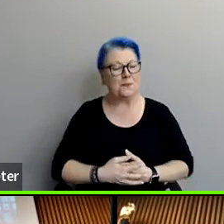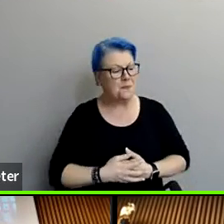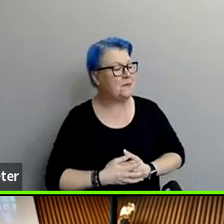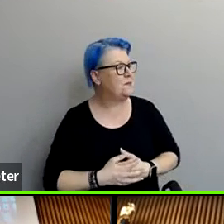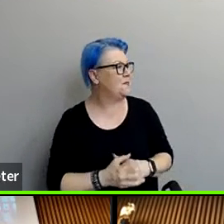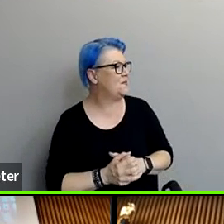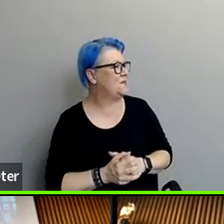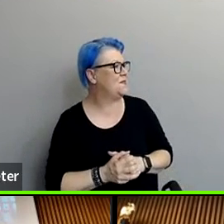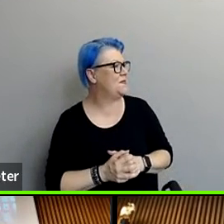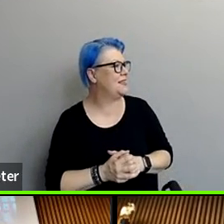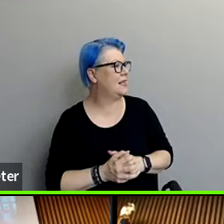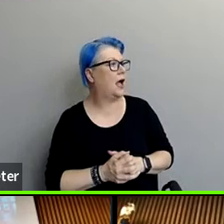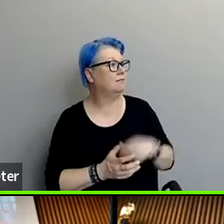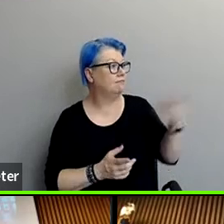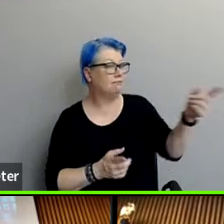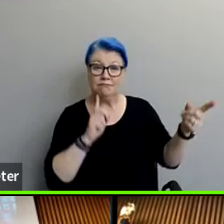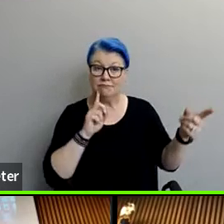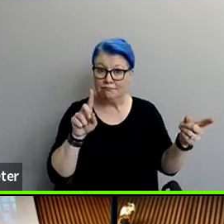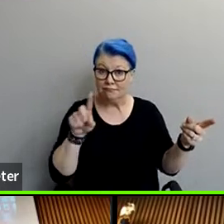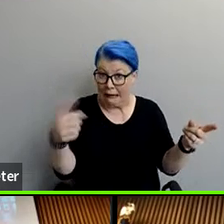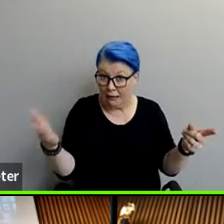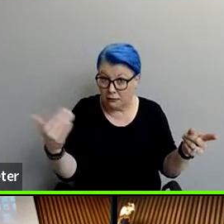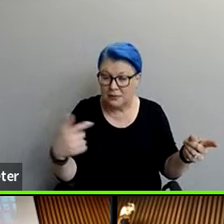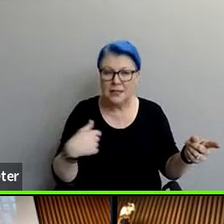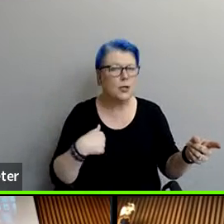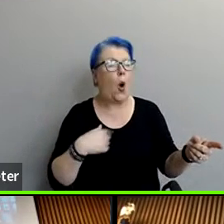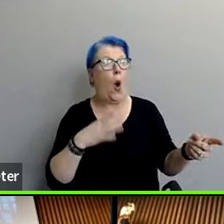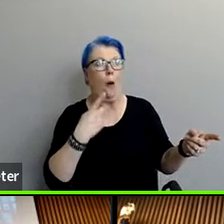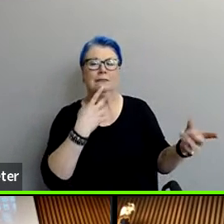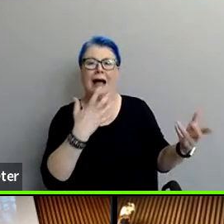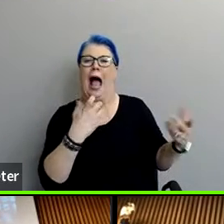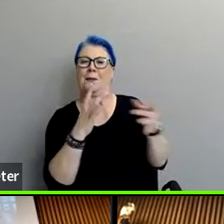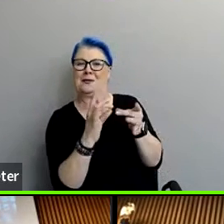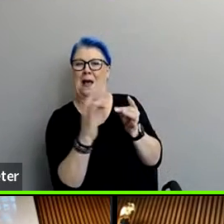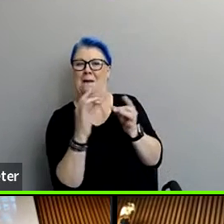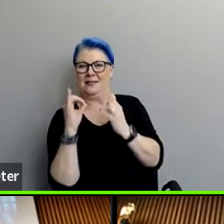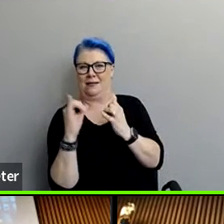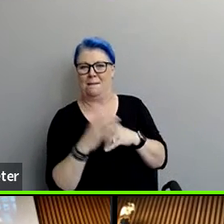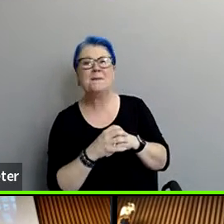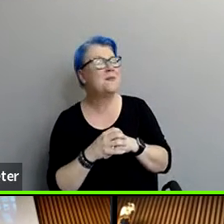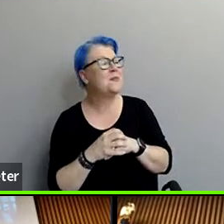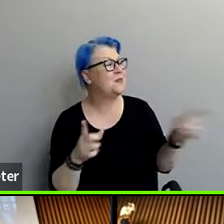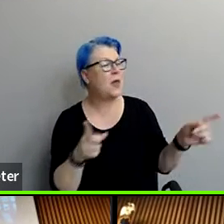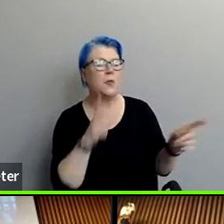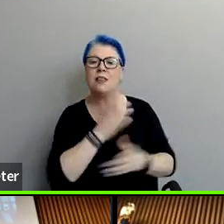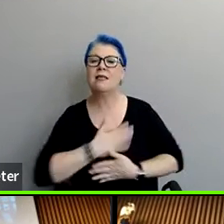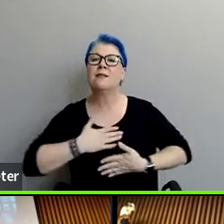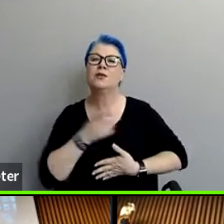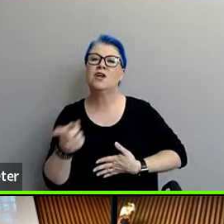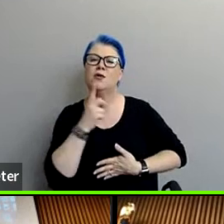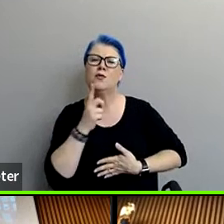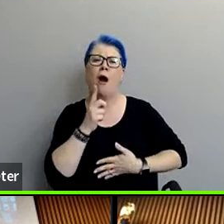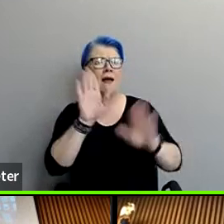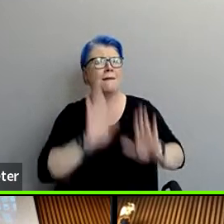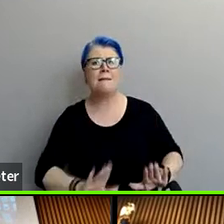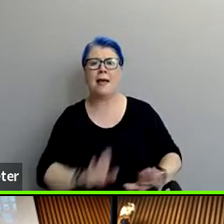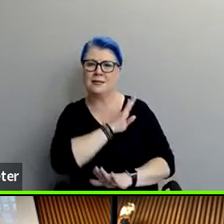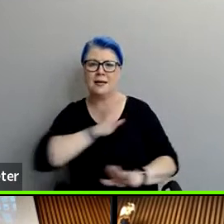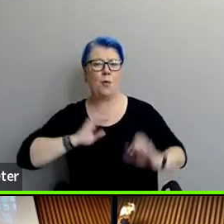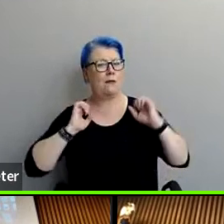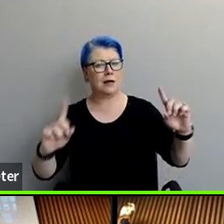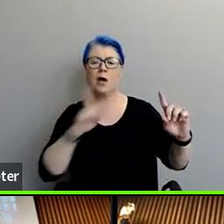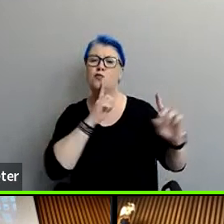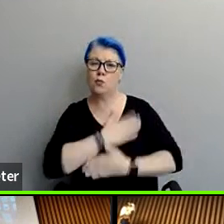No, that was in the comments. Thank you for your service to the school district. I really appreciate it. You Repeat it again. I appreciate